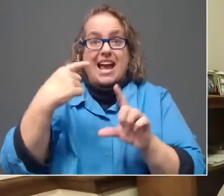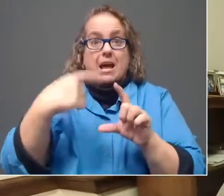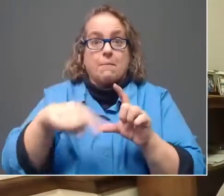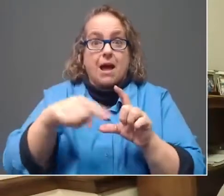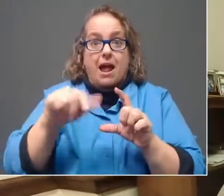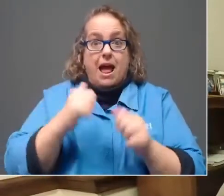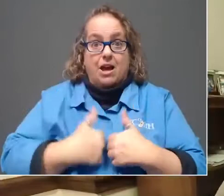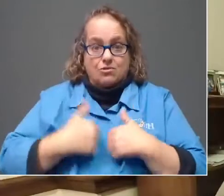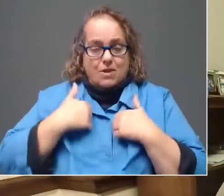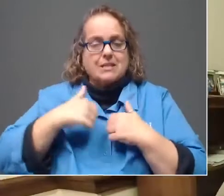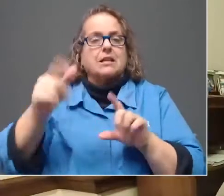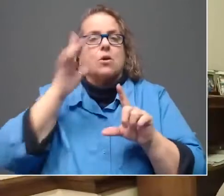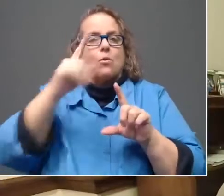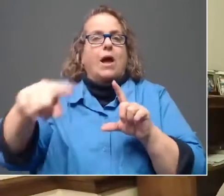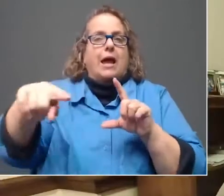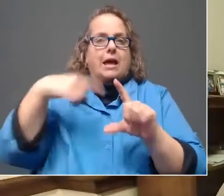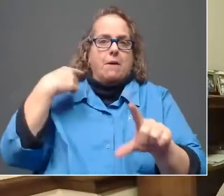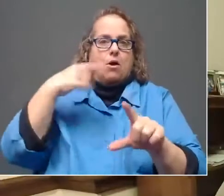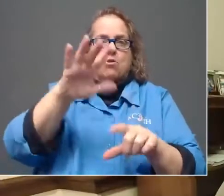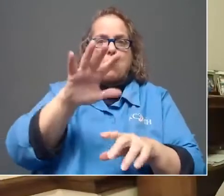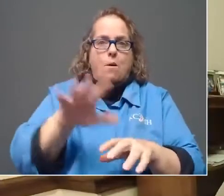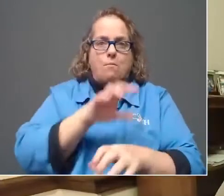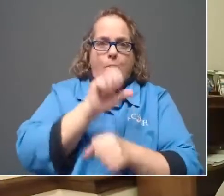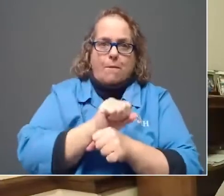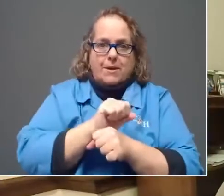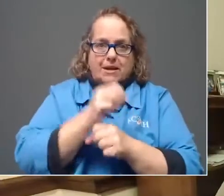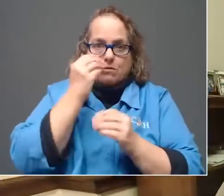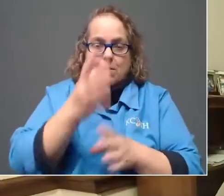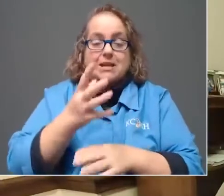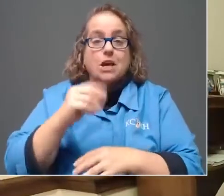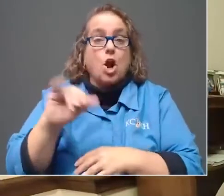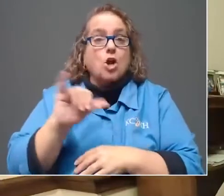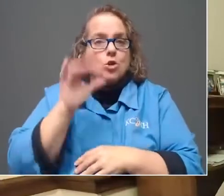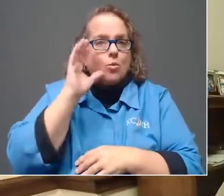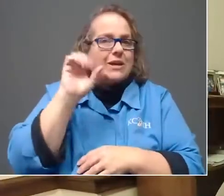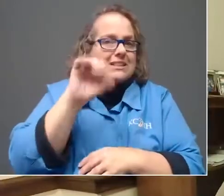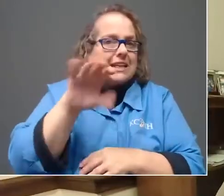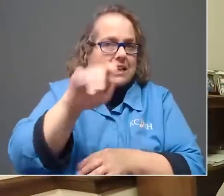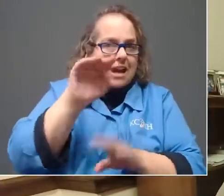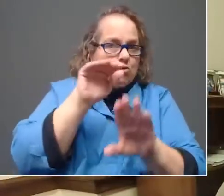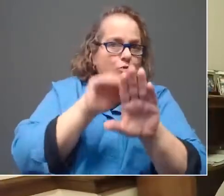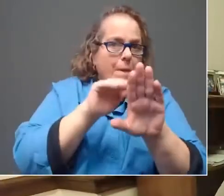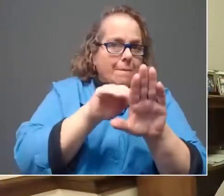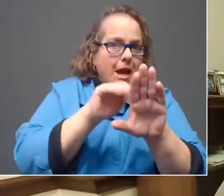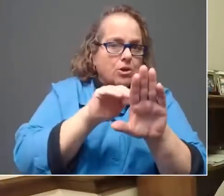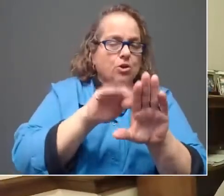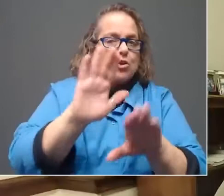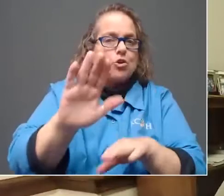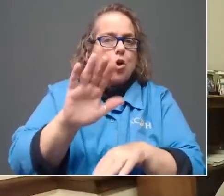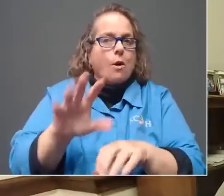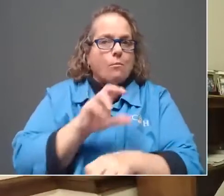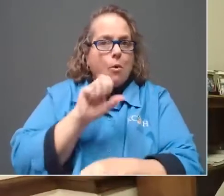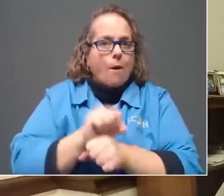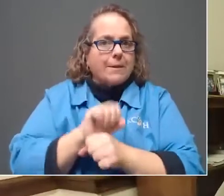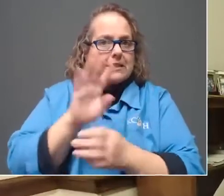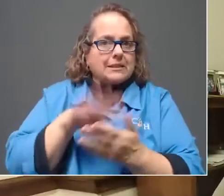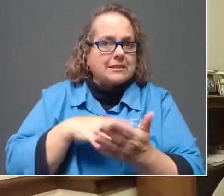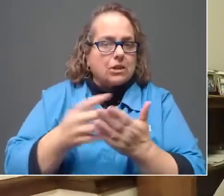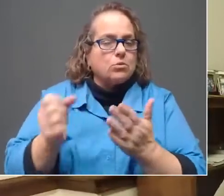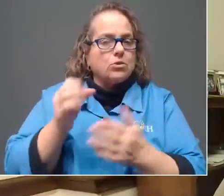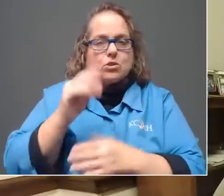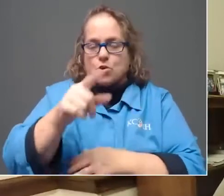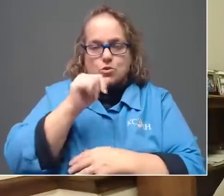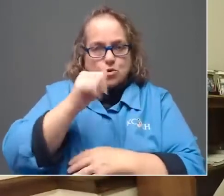appointment information. And it also sends reminders to you the day before your appointment is scheduled so you don't forget about